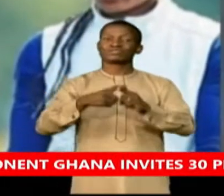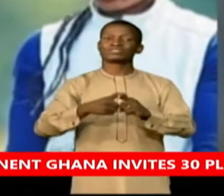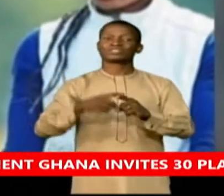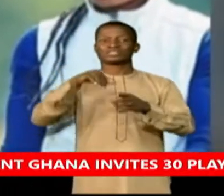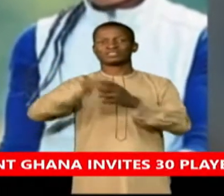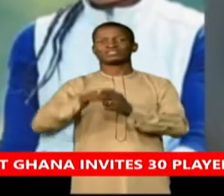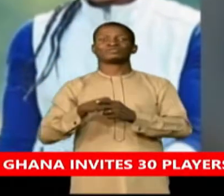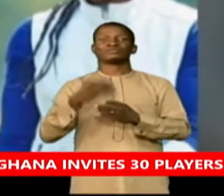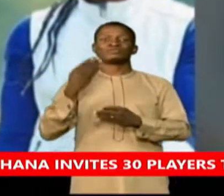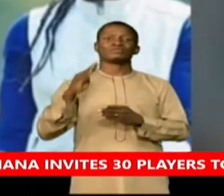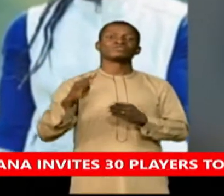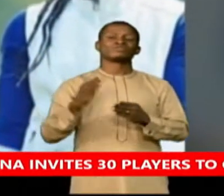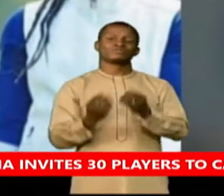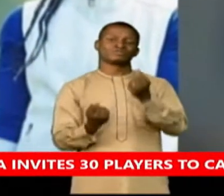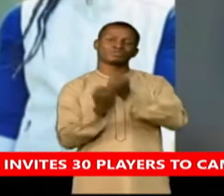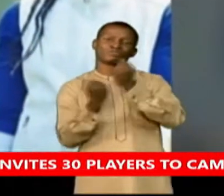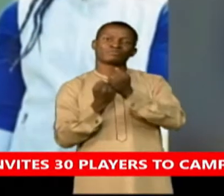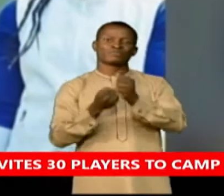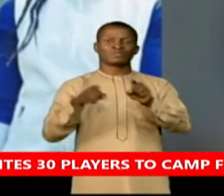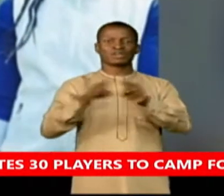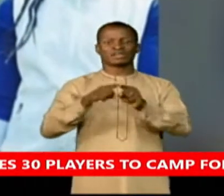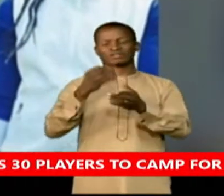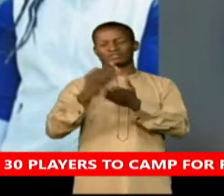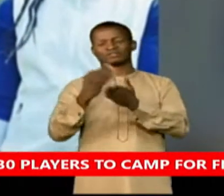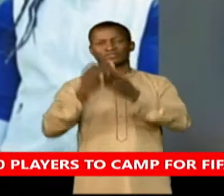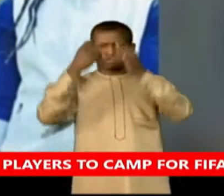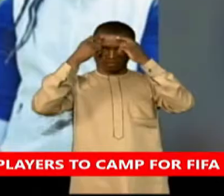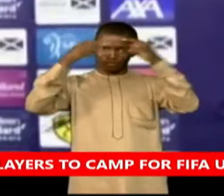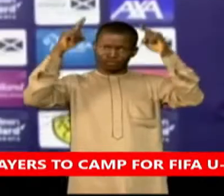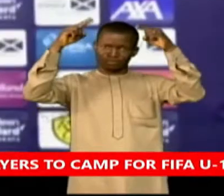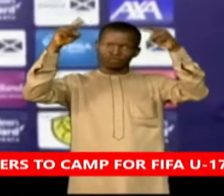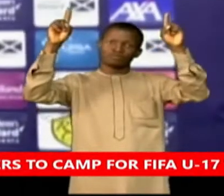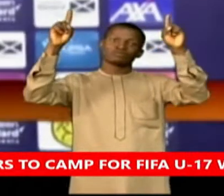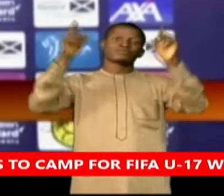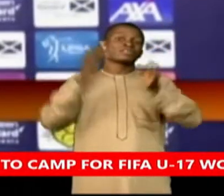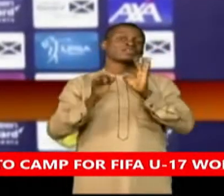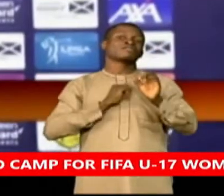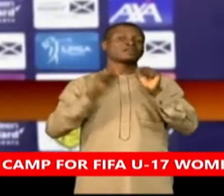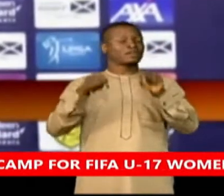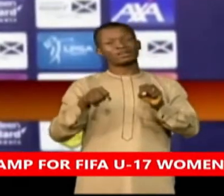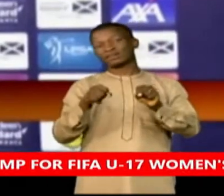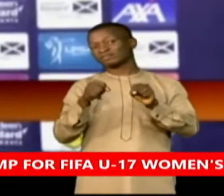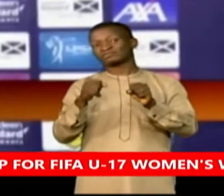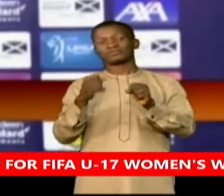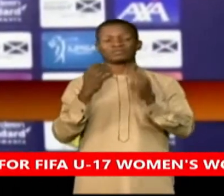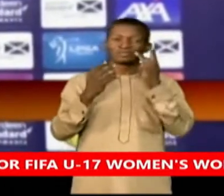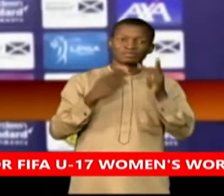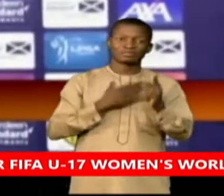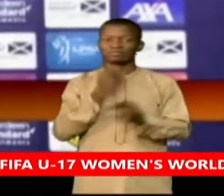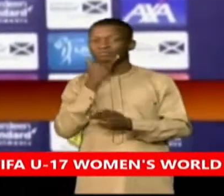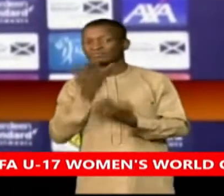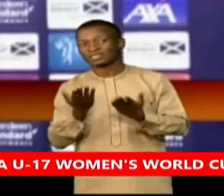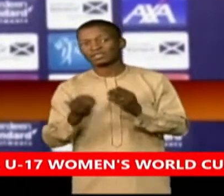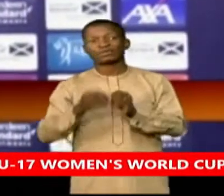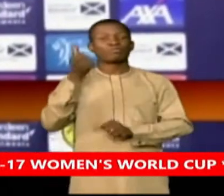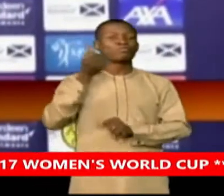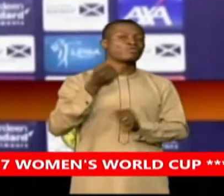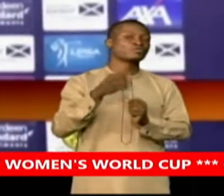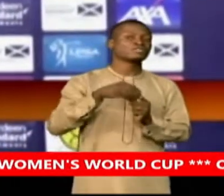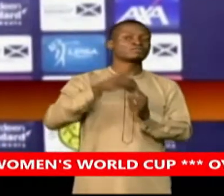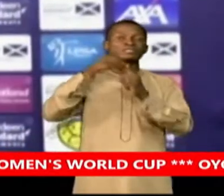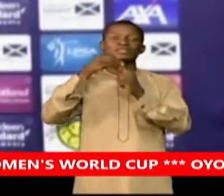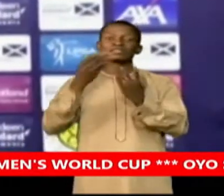improved sponsorship as an essential ingredient of success. If I can just clean up my mistakes, most especially with the